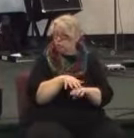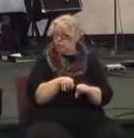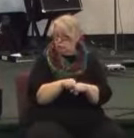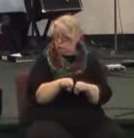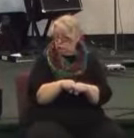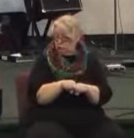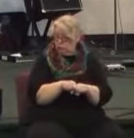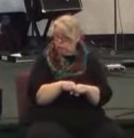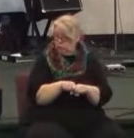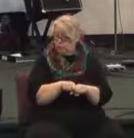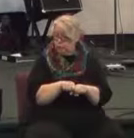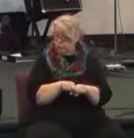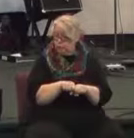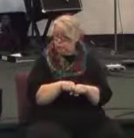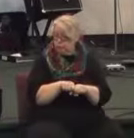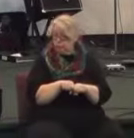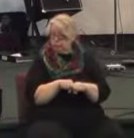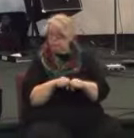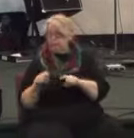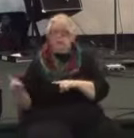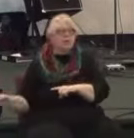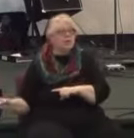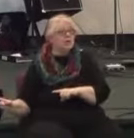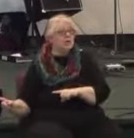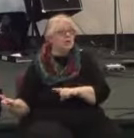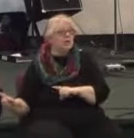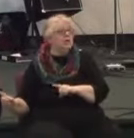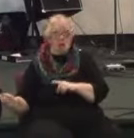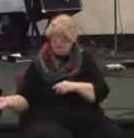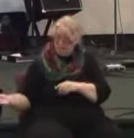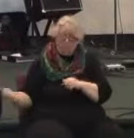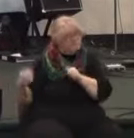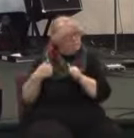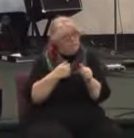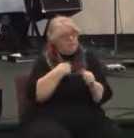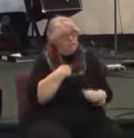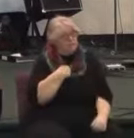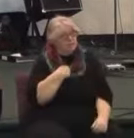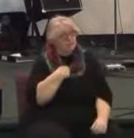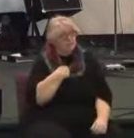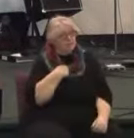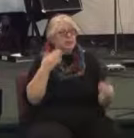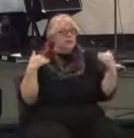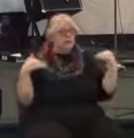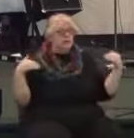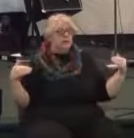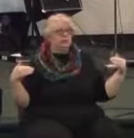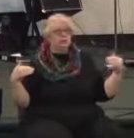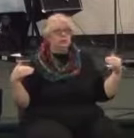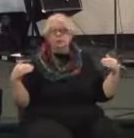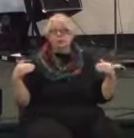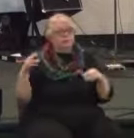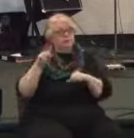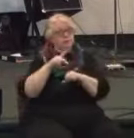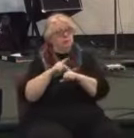him. Peter followed him out of the prison, but he had no idea that what the angel was doing